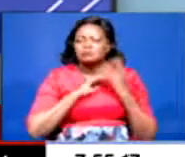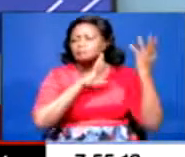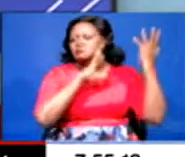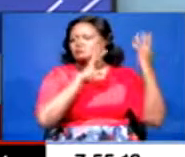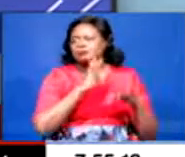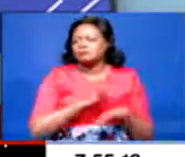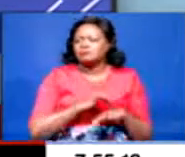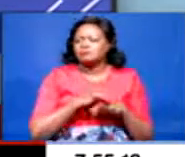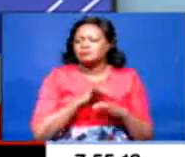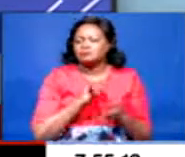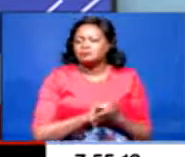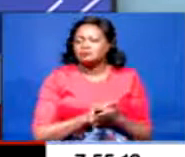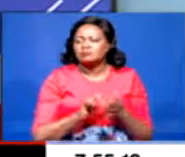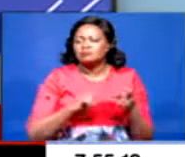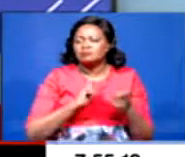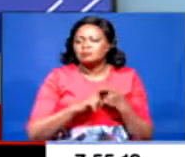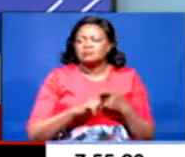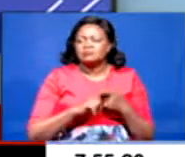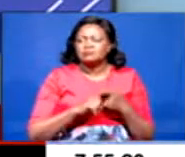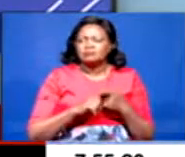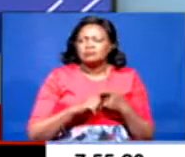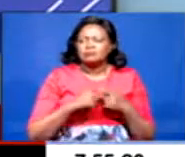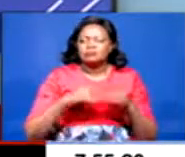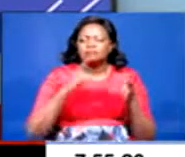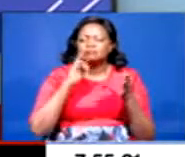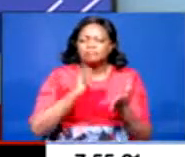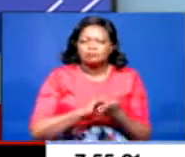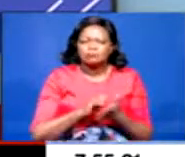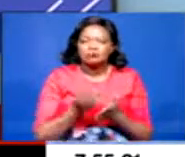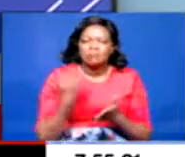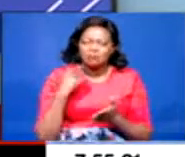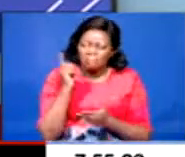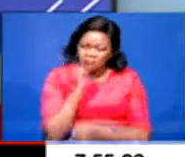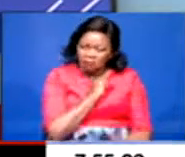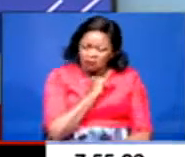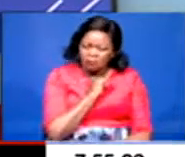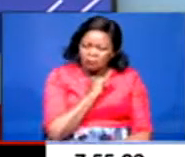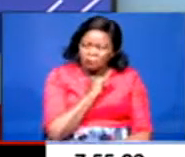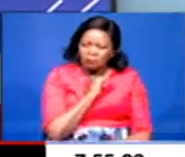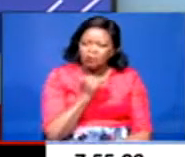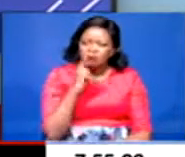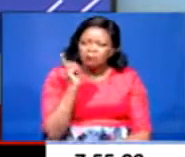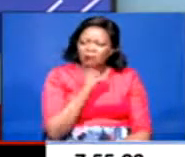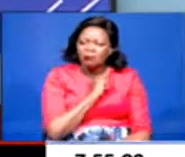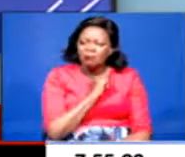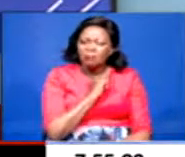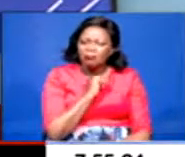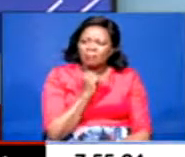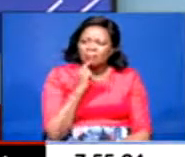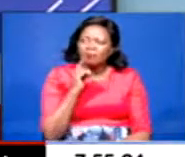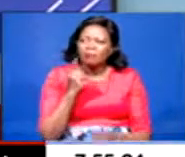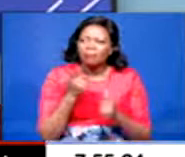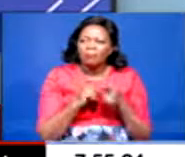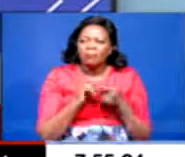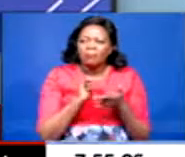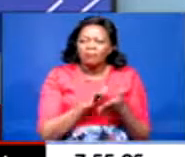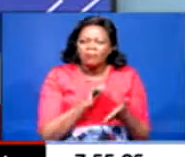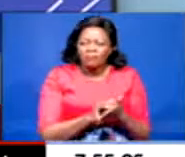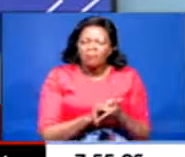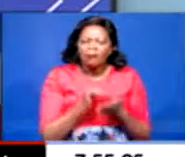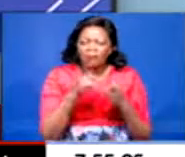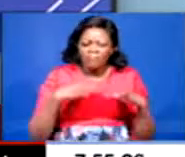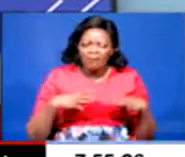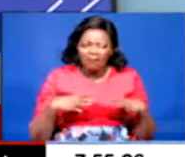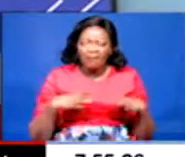that when they lose, eventually they will say, you know, we said this. We said this. We said this, that these people